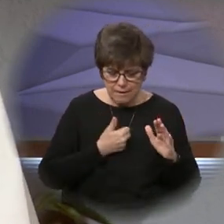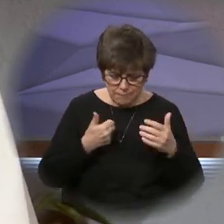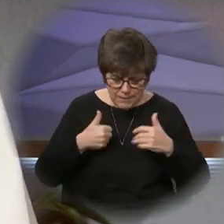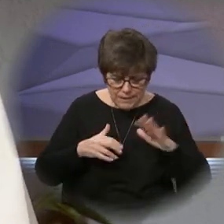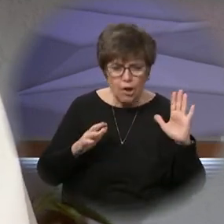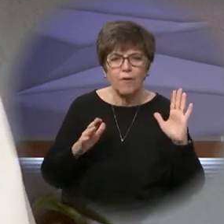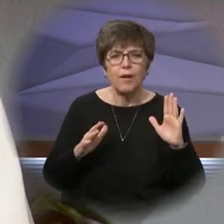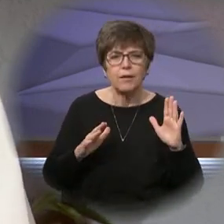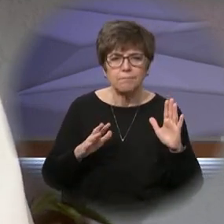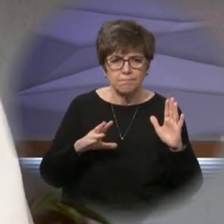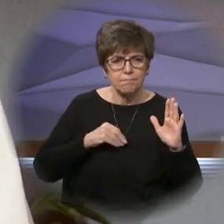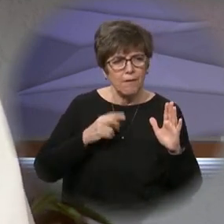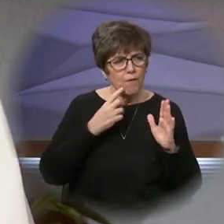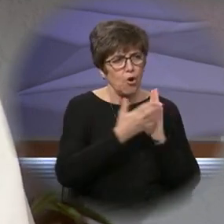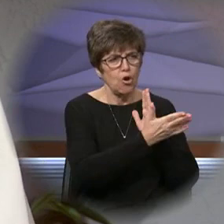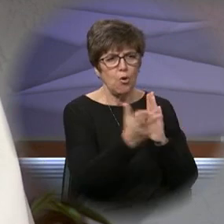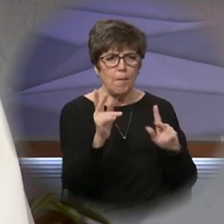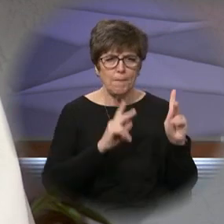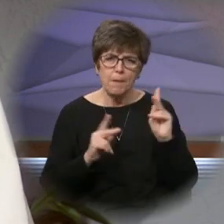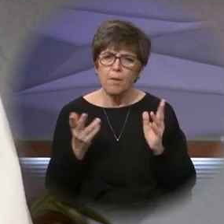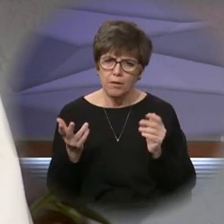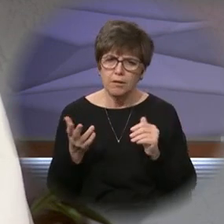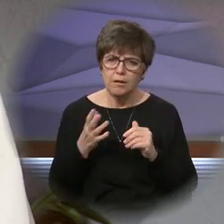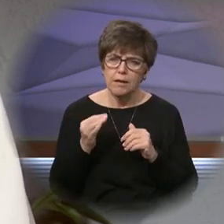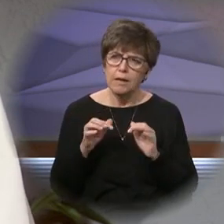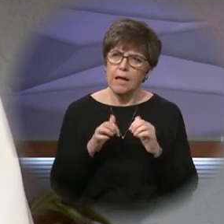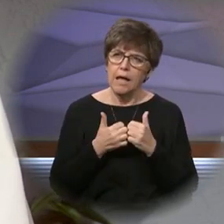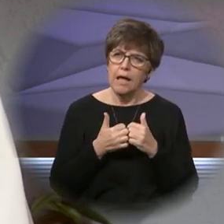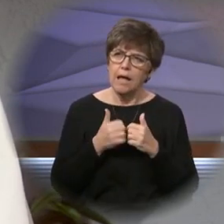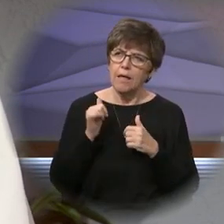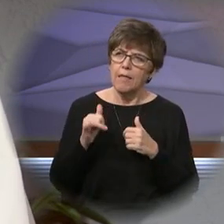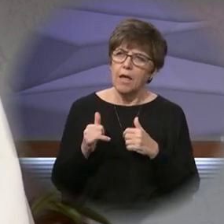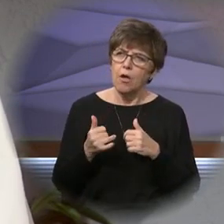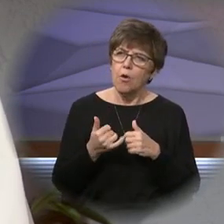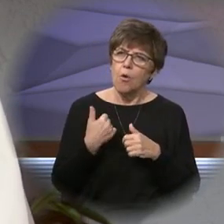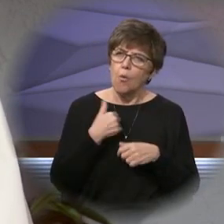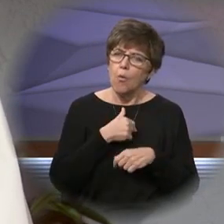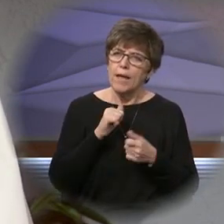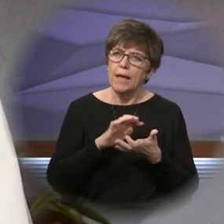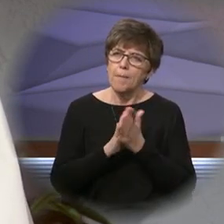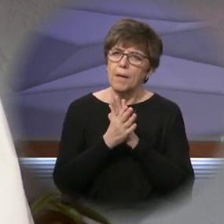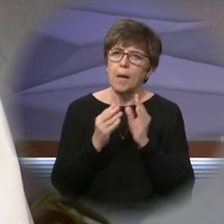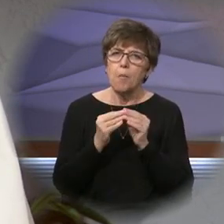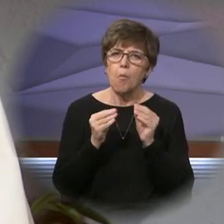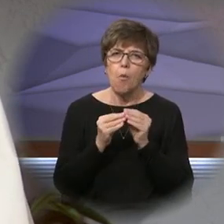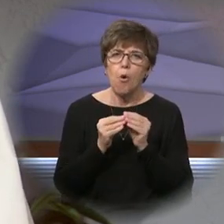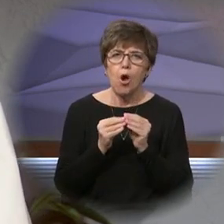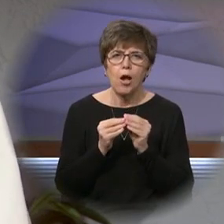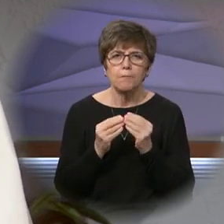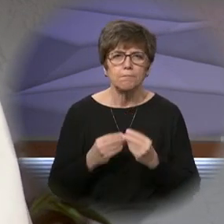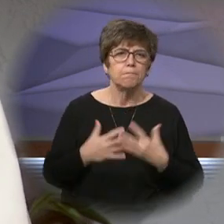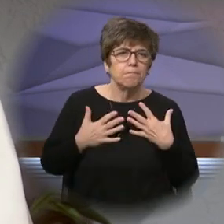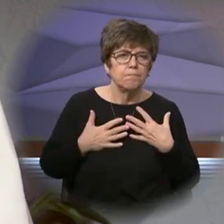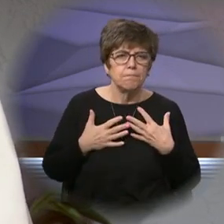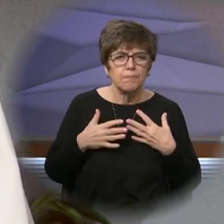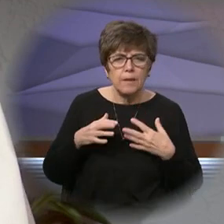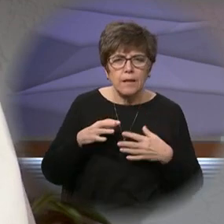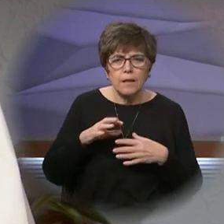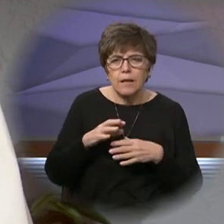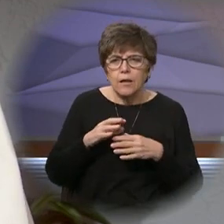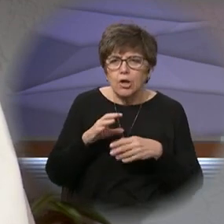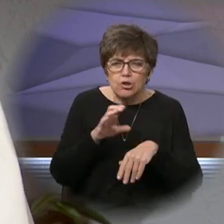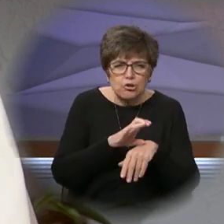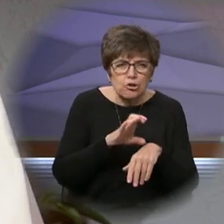self-giving for other people, and how enriching, how you and I can enrich each other, the church, our parishes,